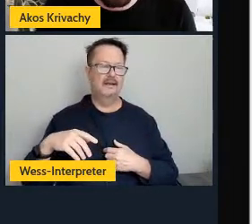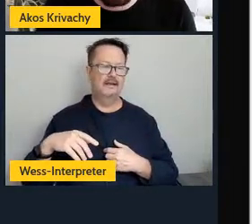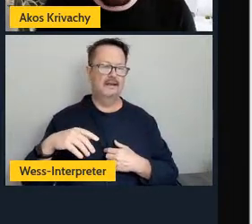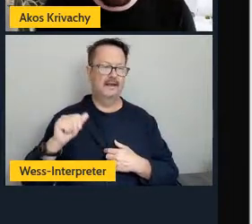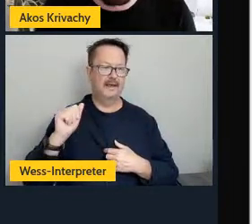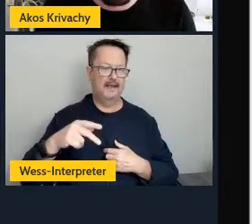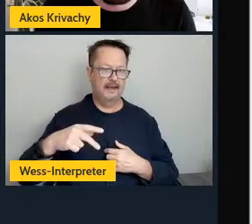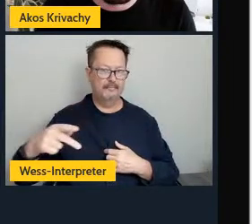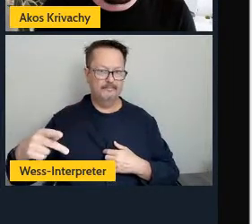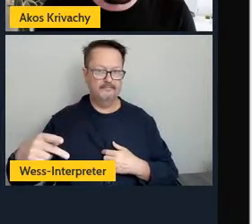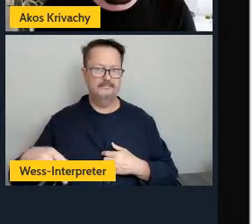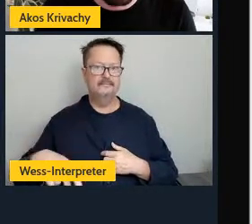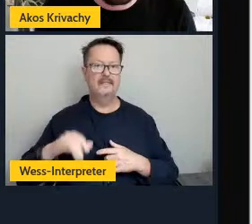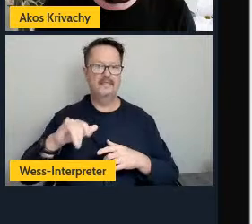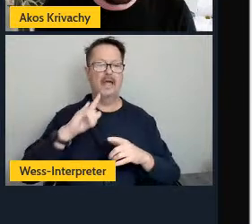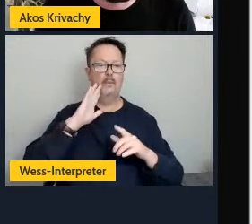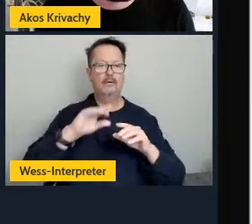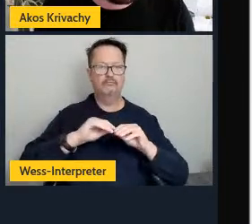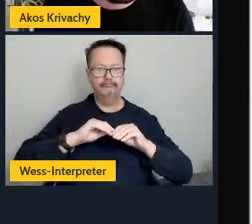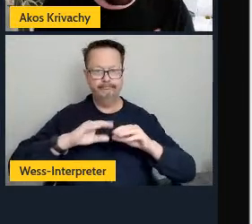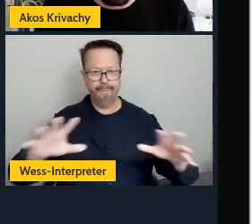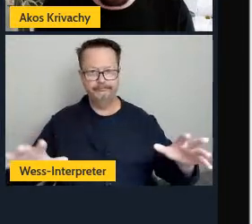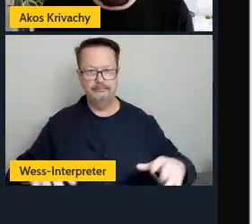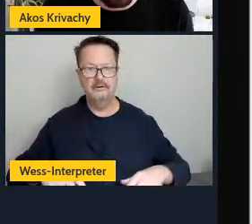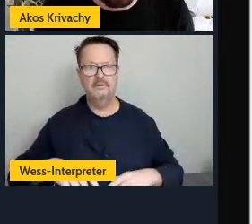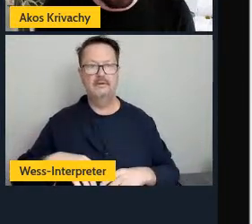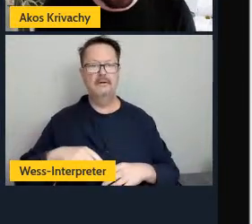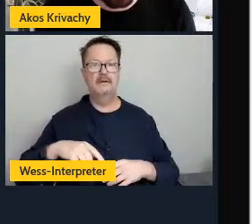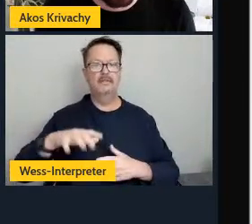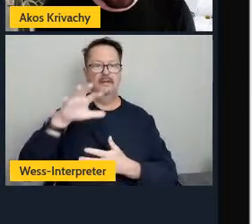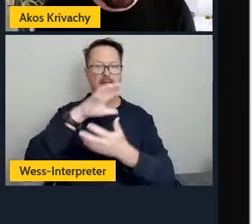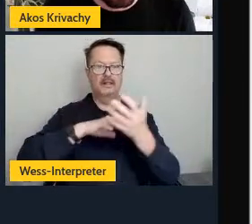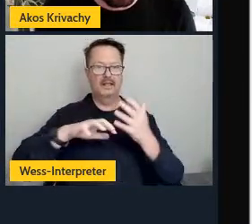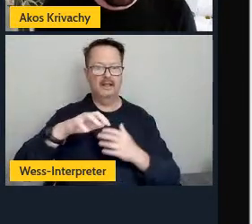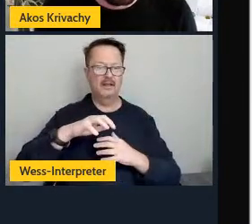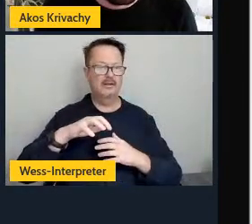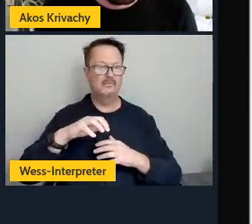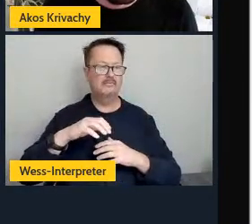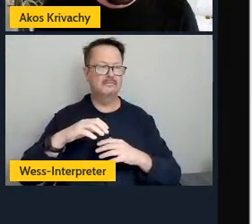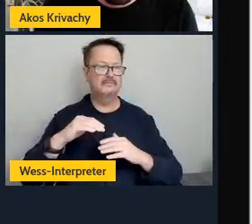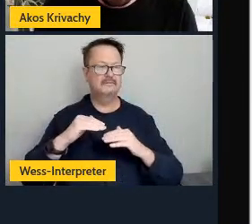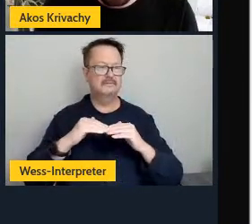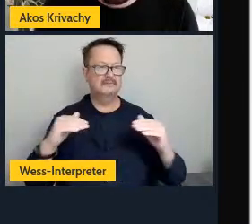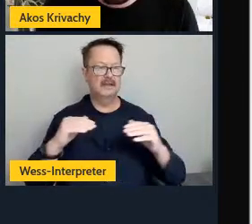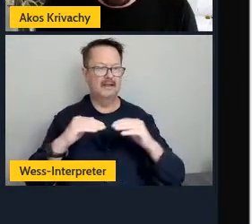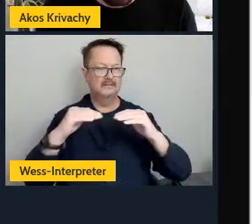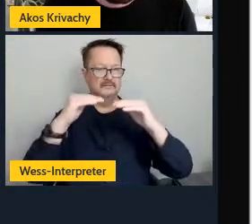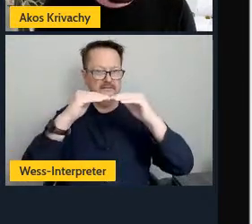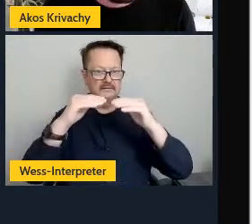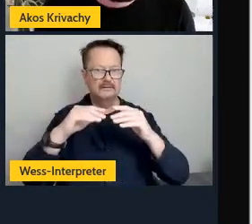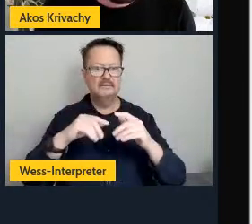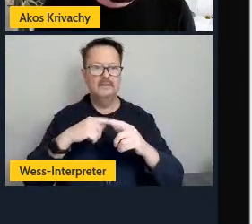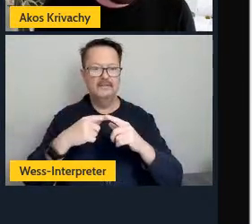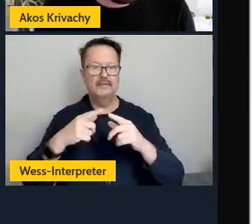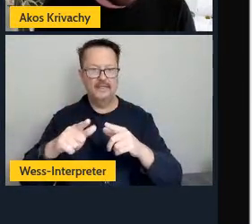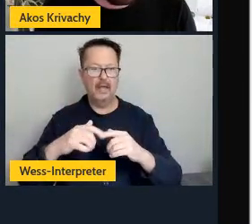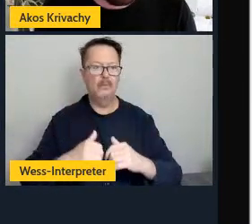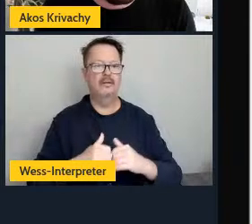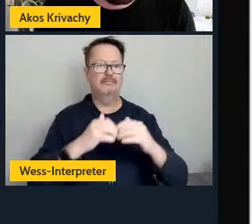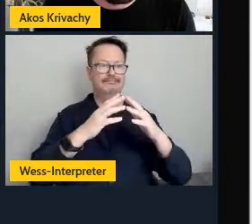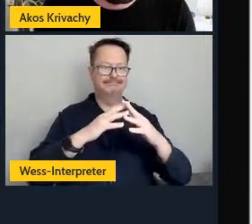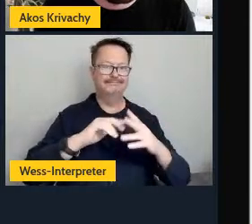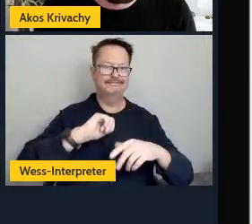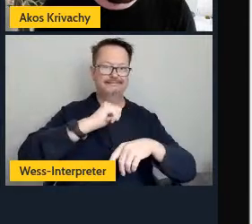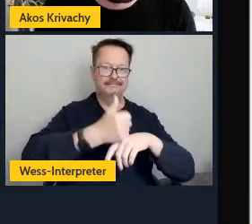CloudFormation stacks, right? With the stacks then create all these resources. So we have a bit of integration